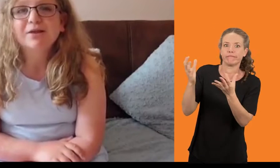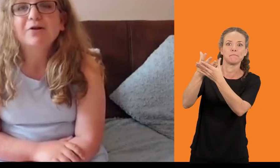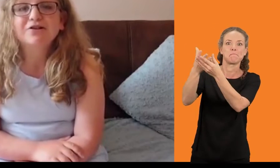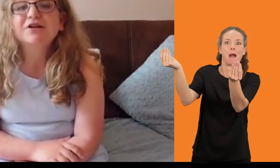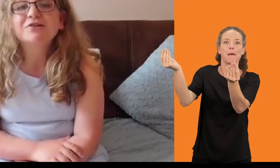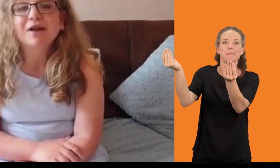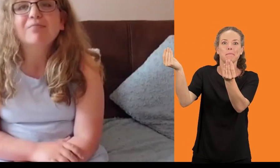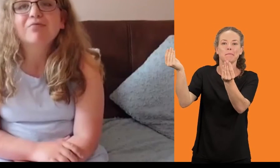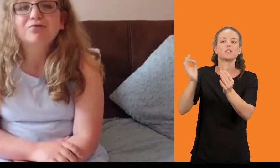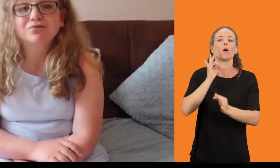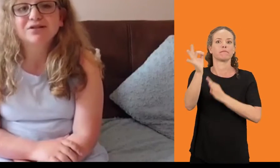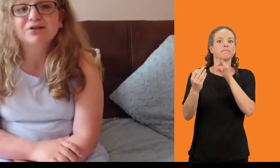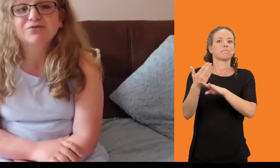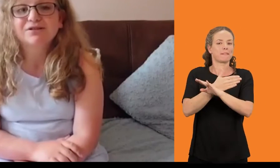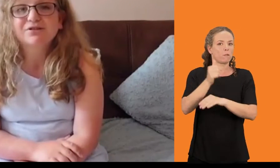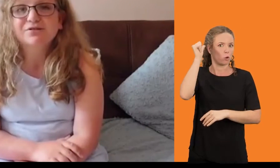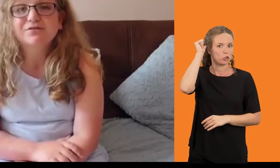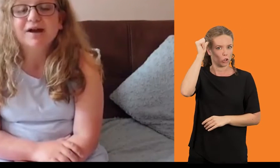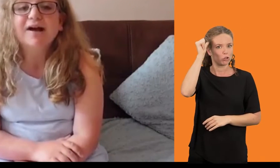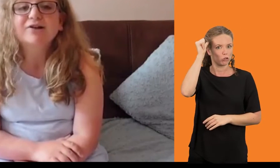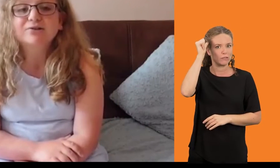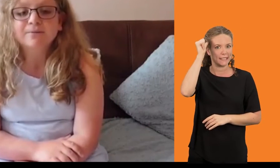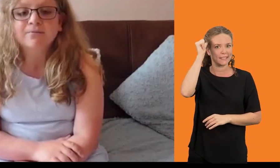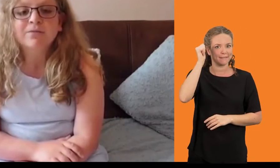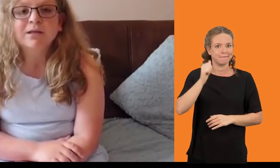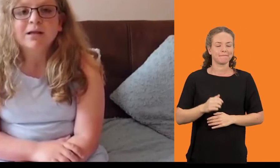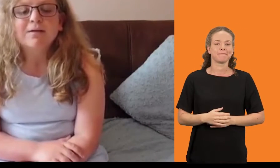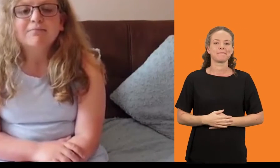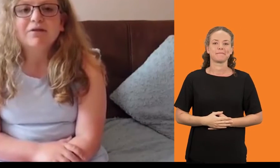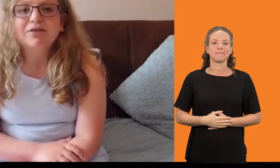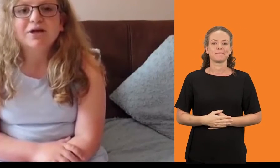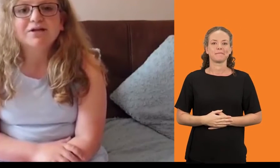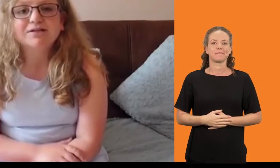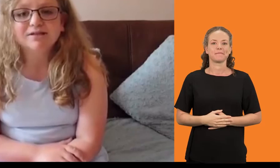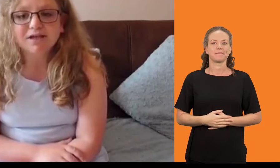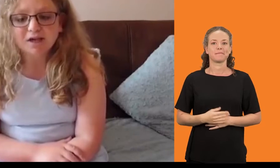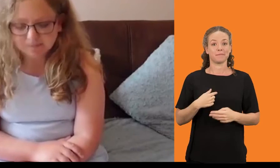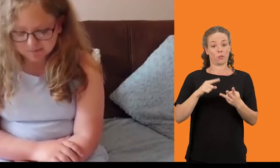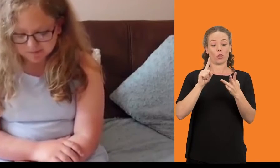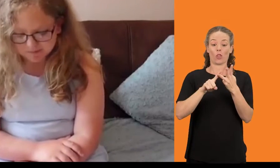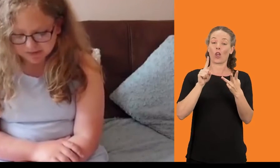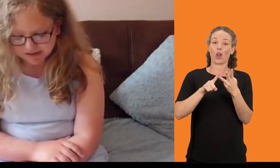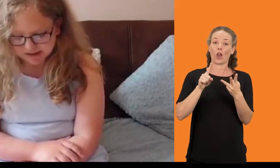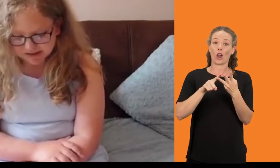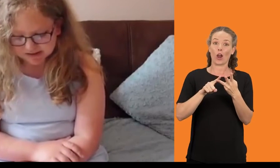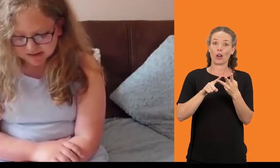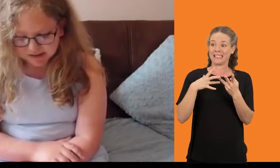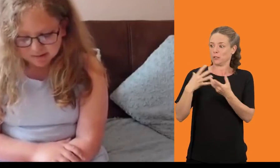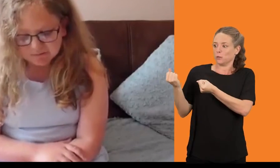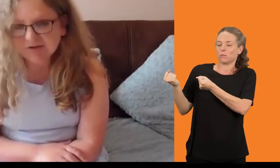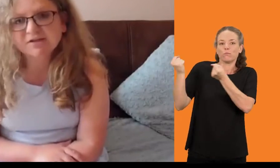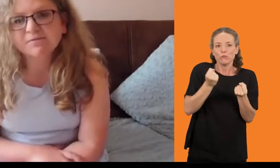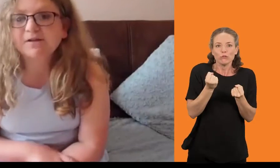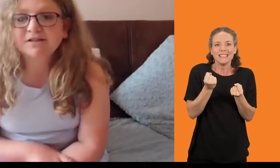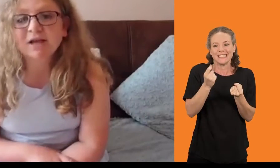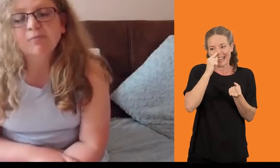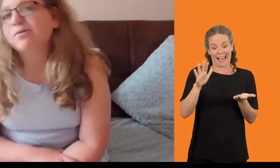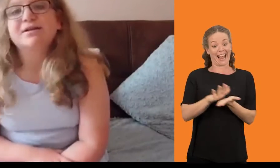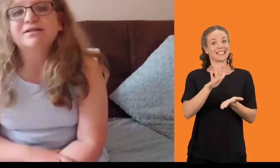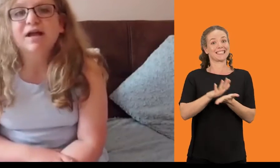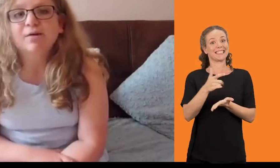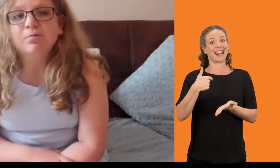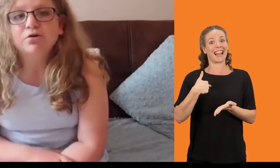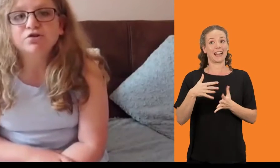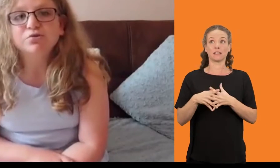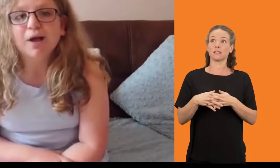it will be the only chance you get before your surgery to do that. My third tip is bring something to